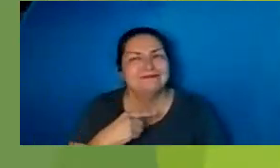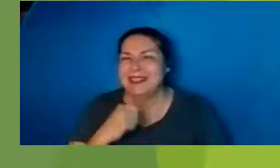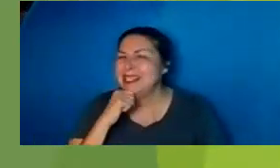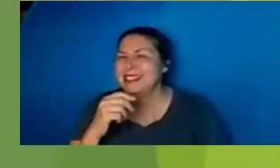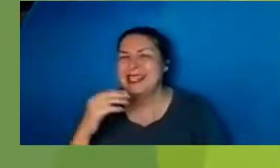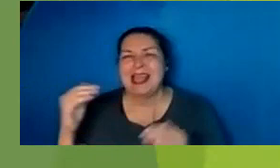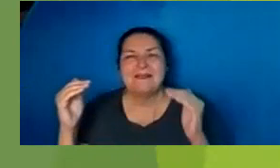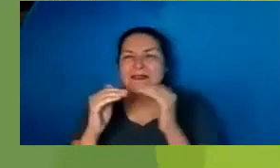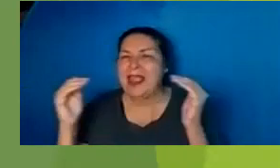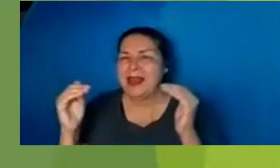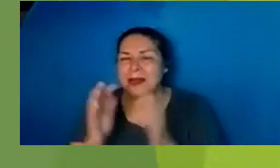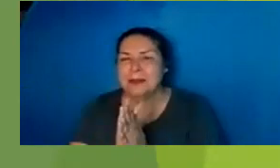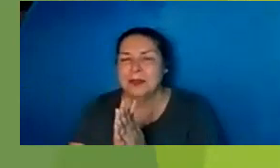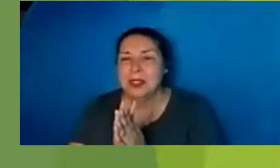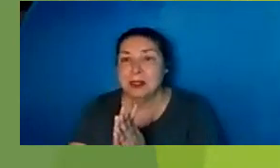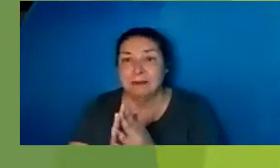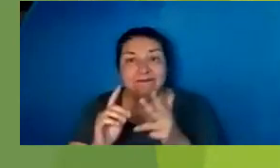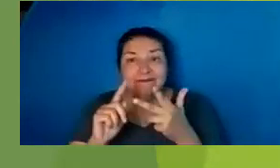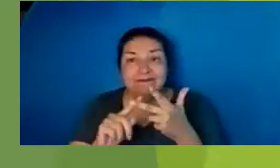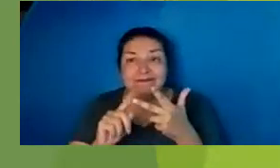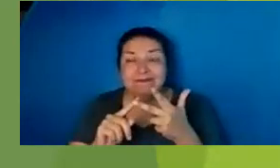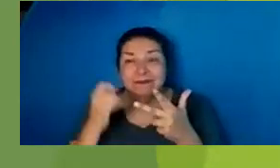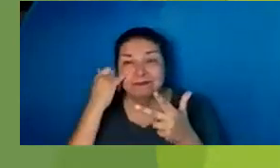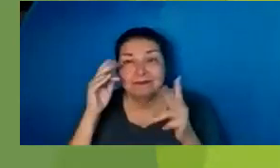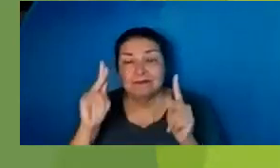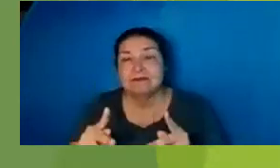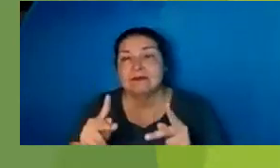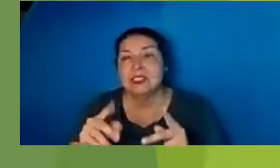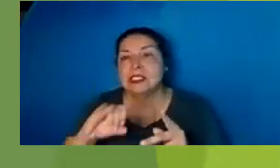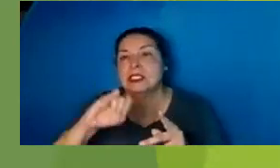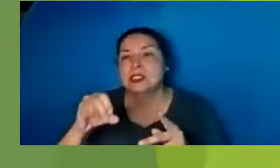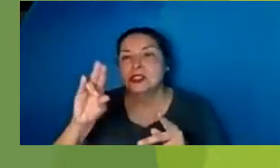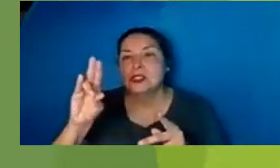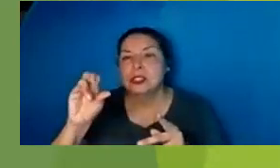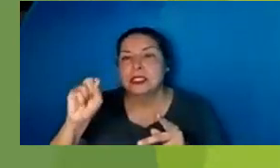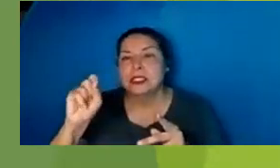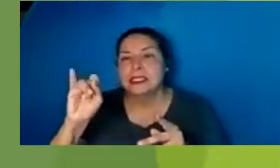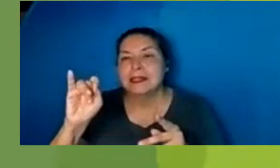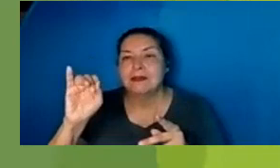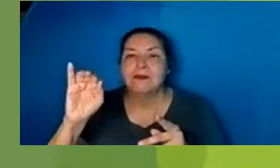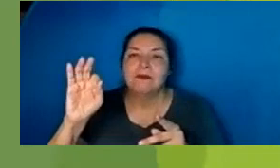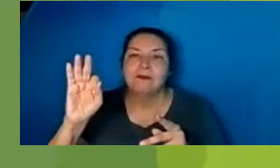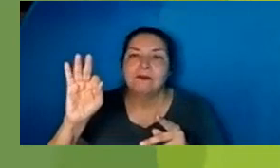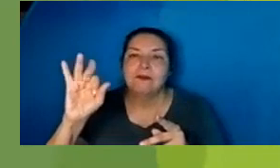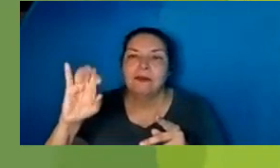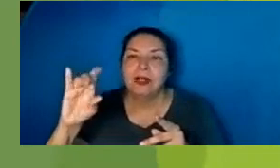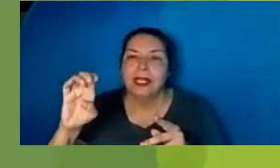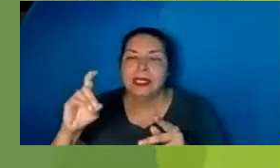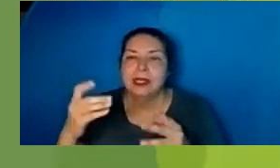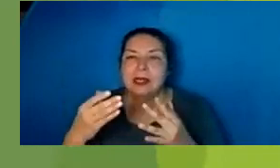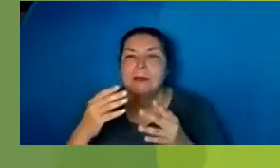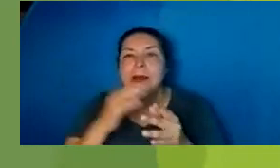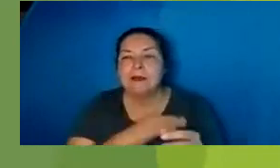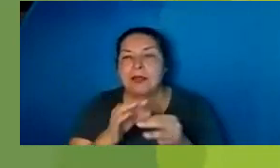Third of all, if one is justified by faith, apart from the works of the law, how are we to make